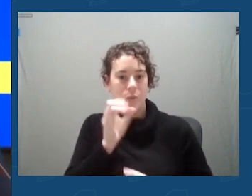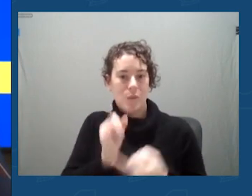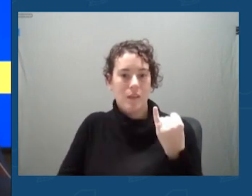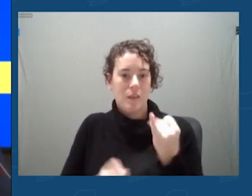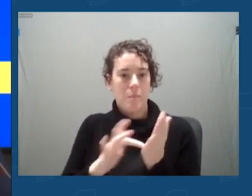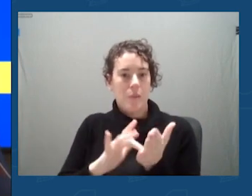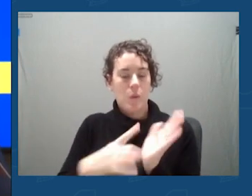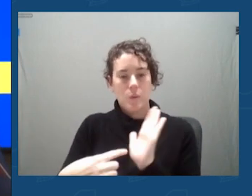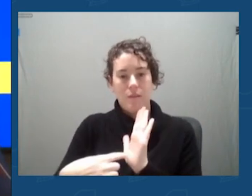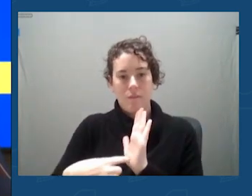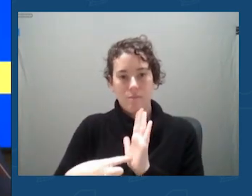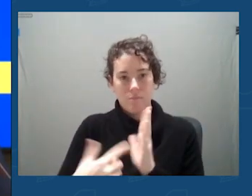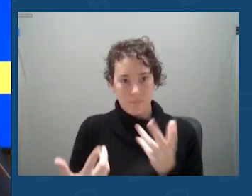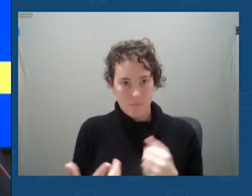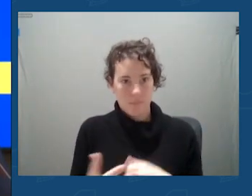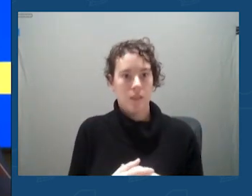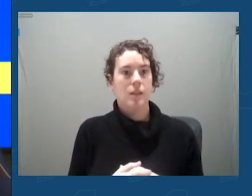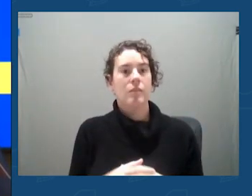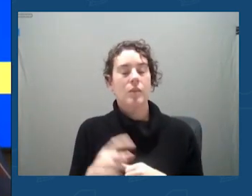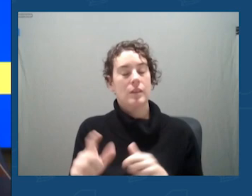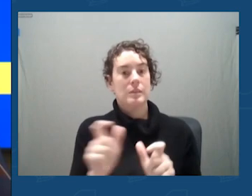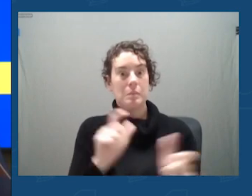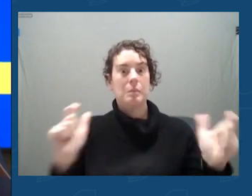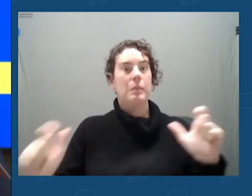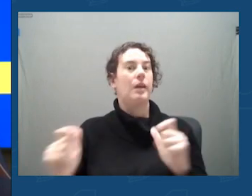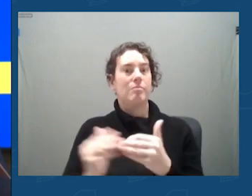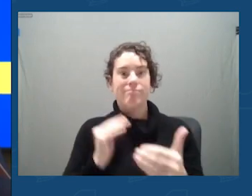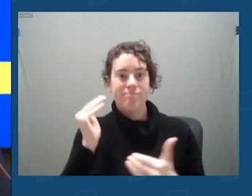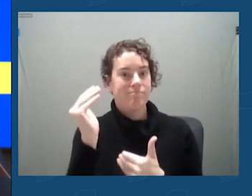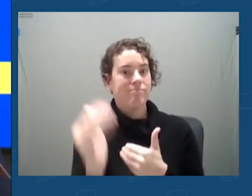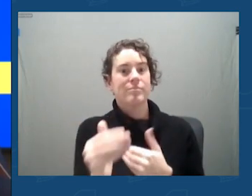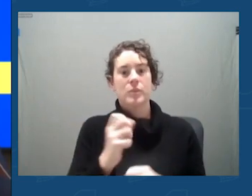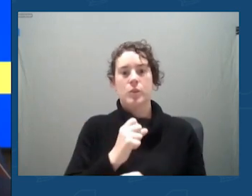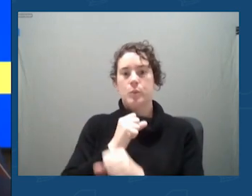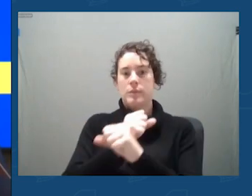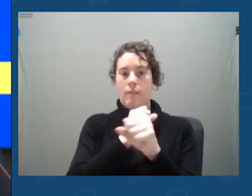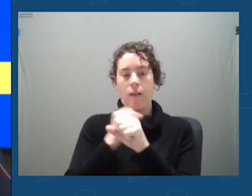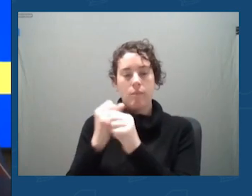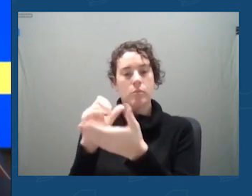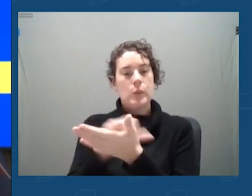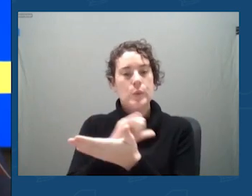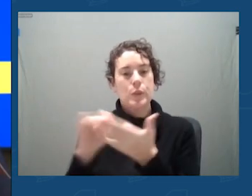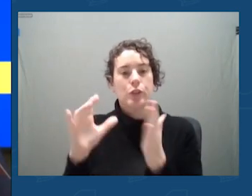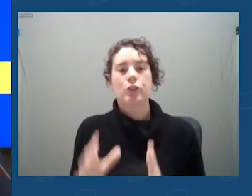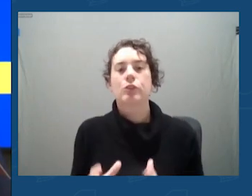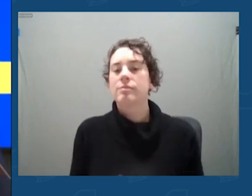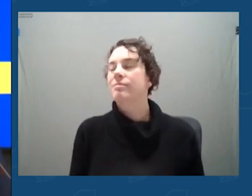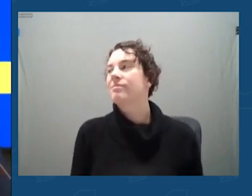taking this major move towards protecting New Yorkers. Thank you, Governor.